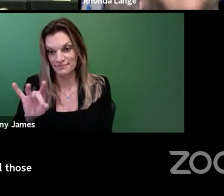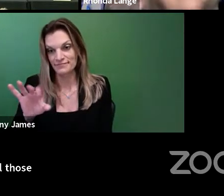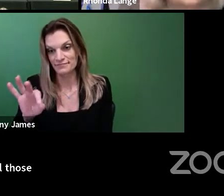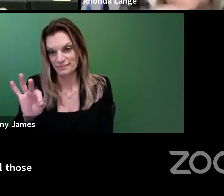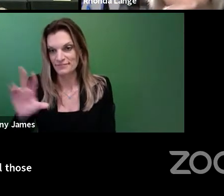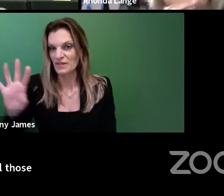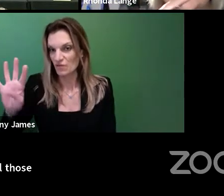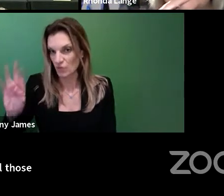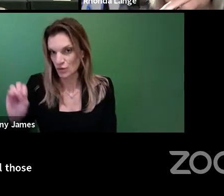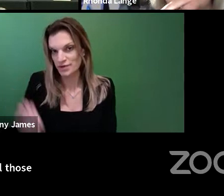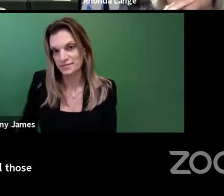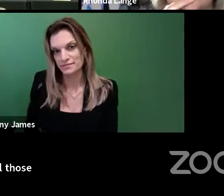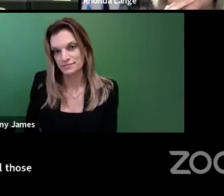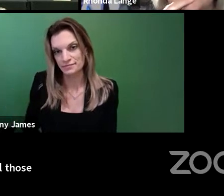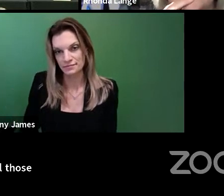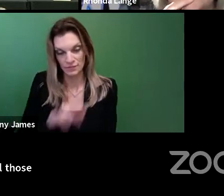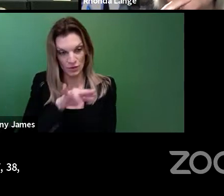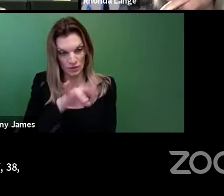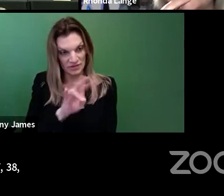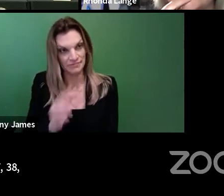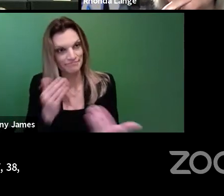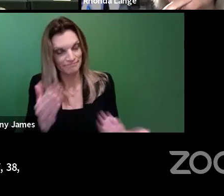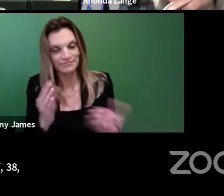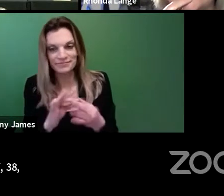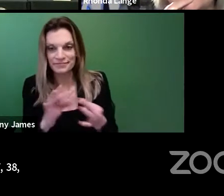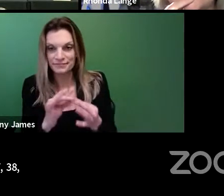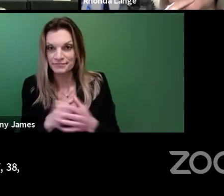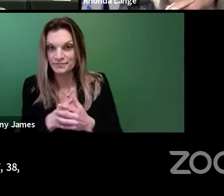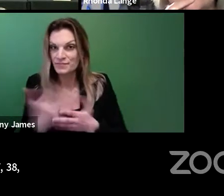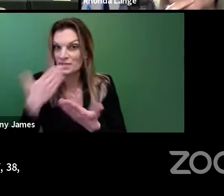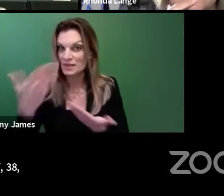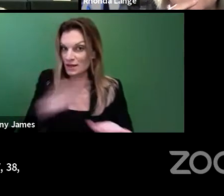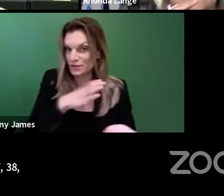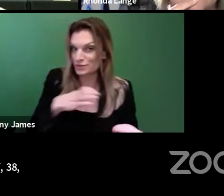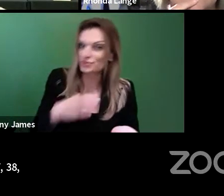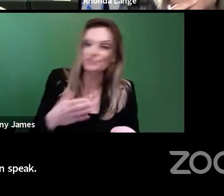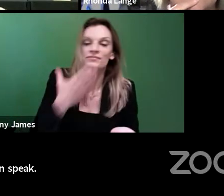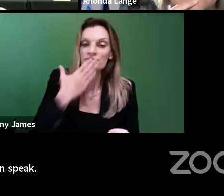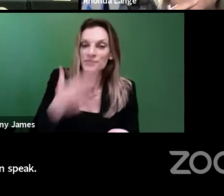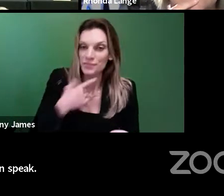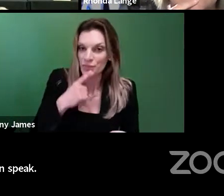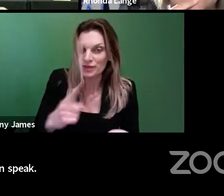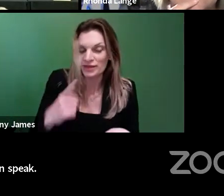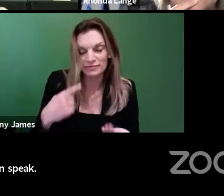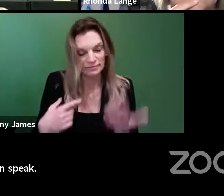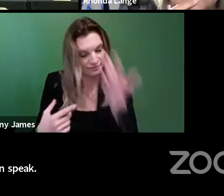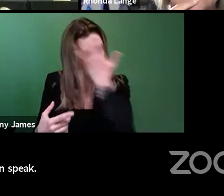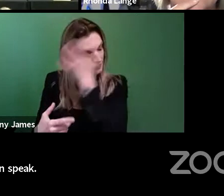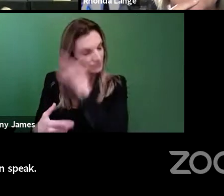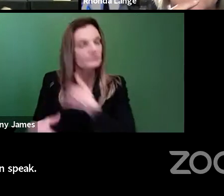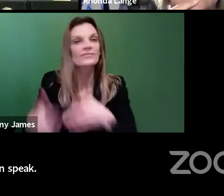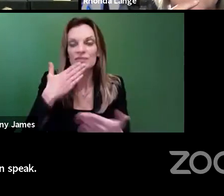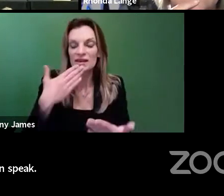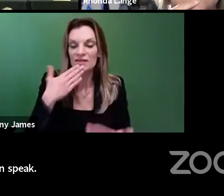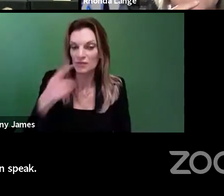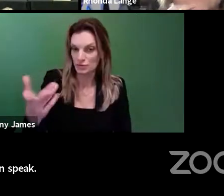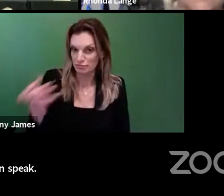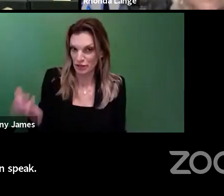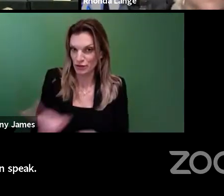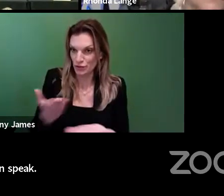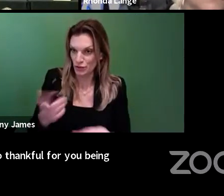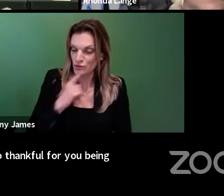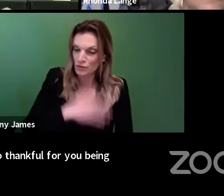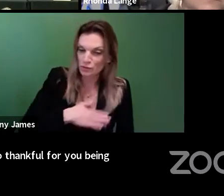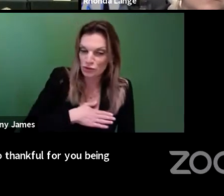40. 37, you can speak. Thank you, commissioners. I'm so thankful for you being here today, and we so appreciate what